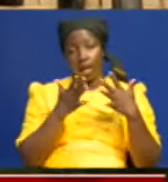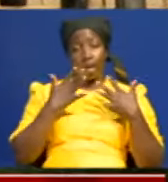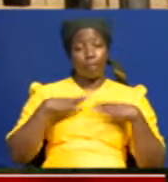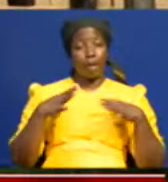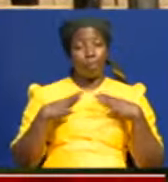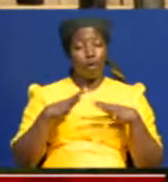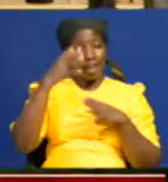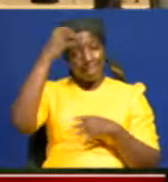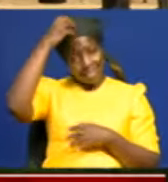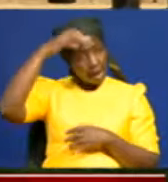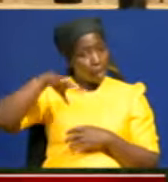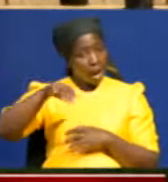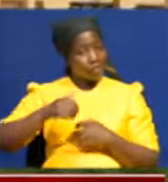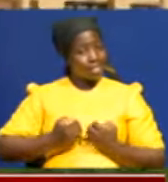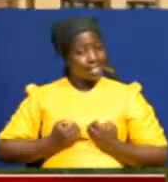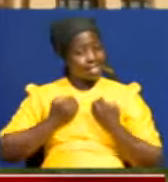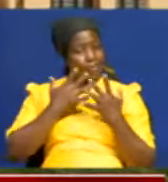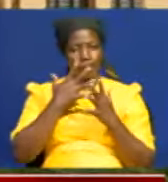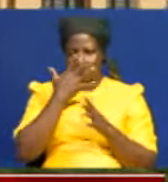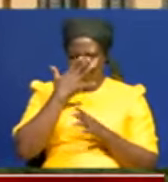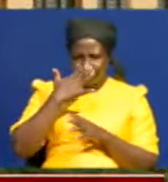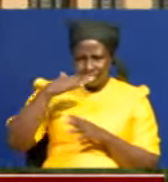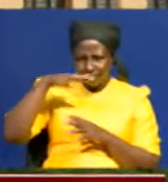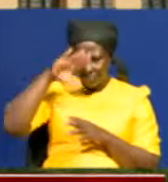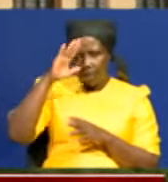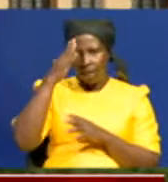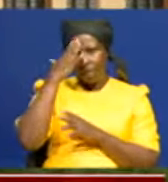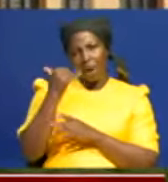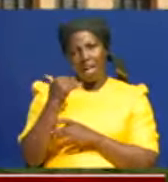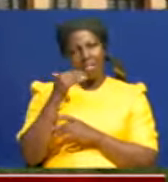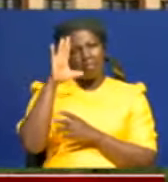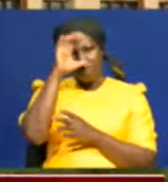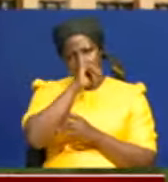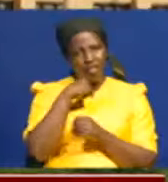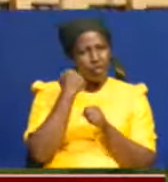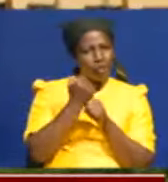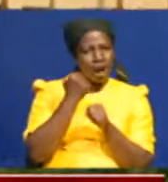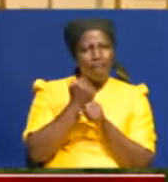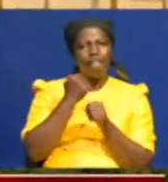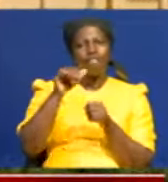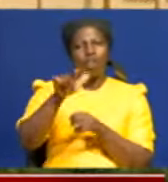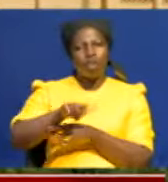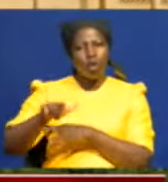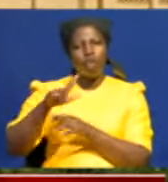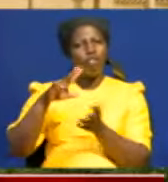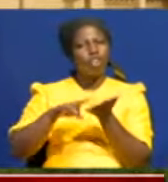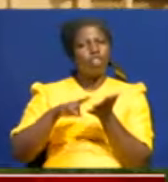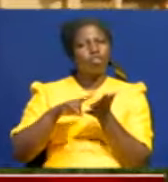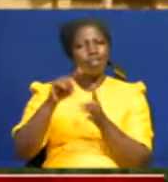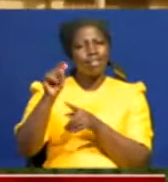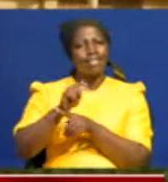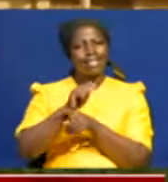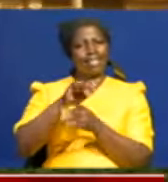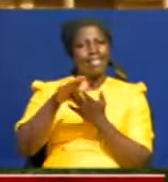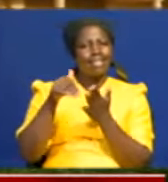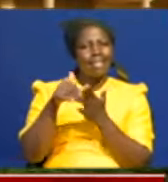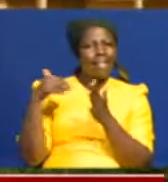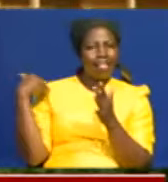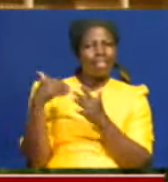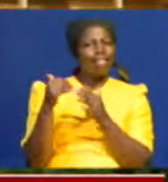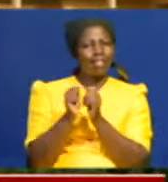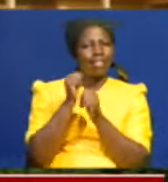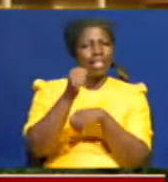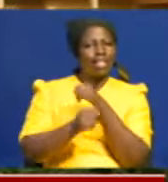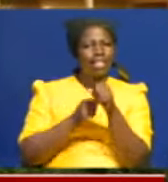Lamu County expressed frustration over lack of operation of the local vocational training center in the last decade, which has left the youth